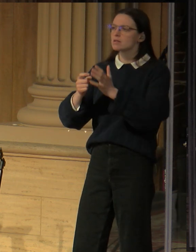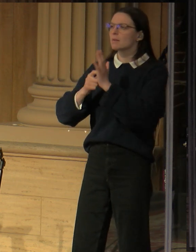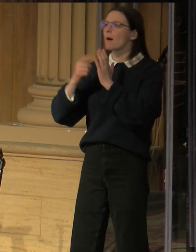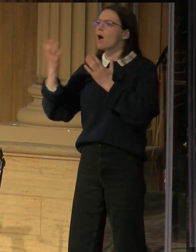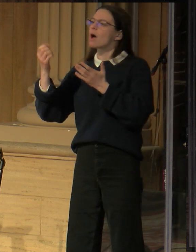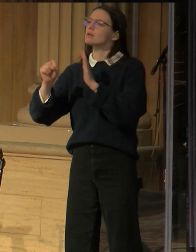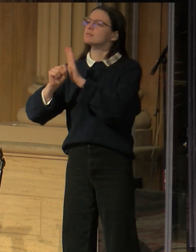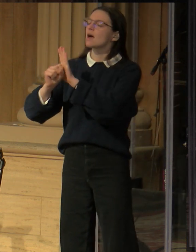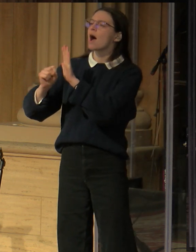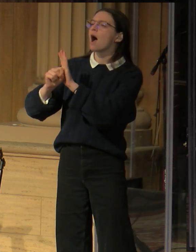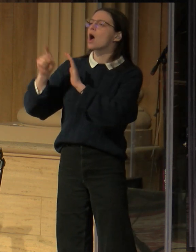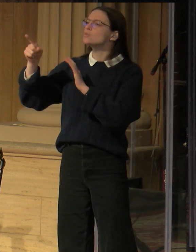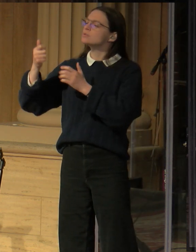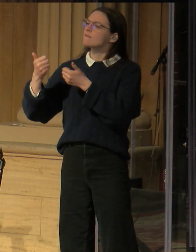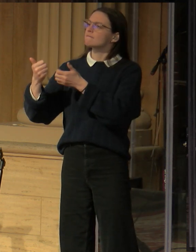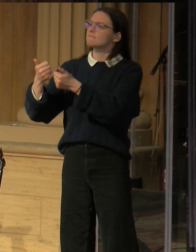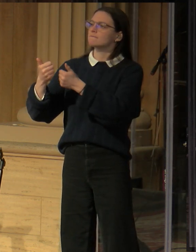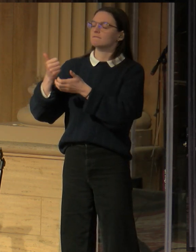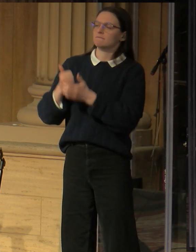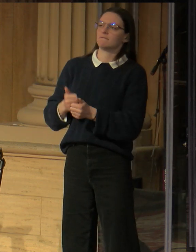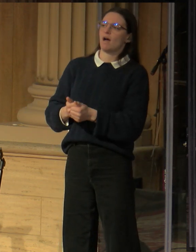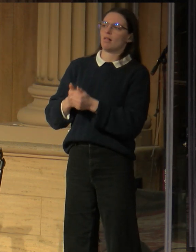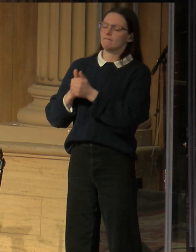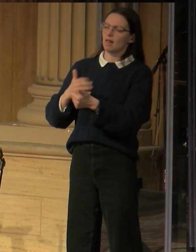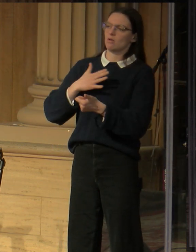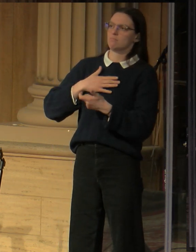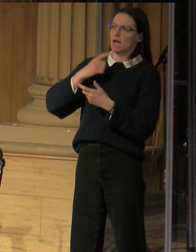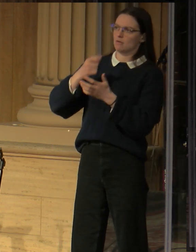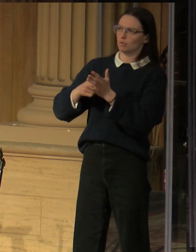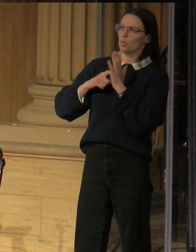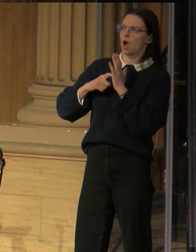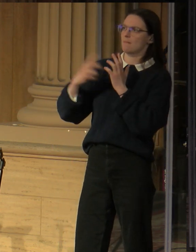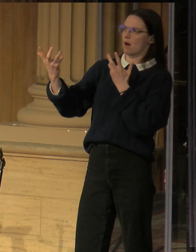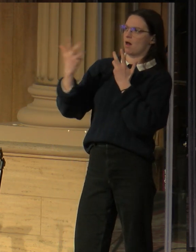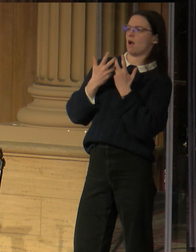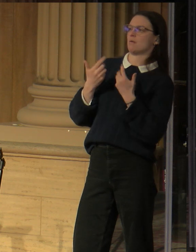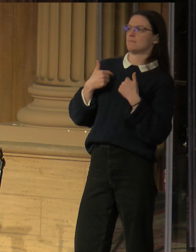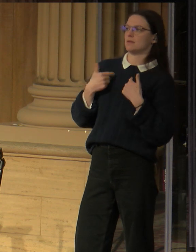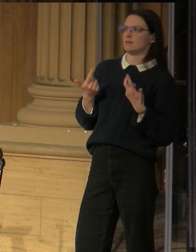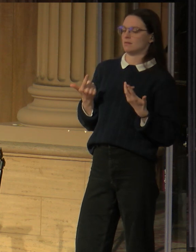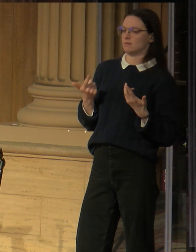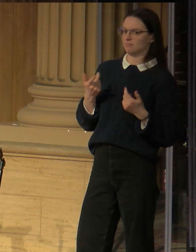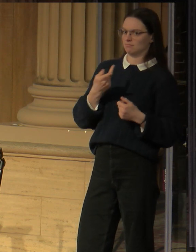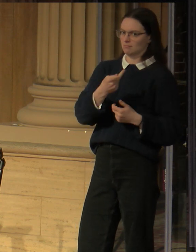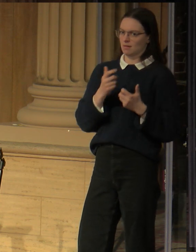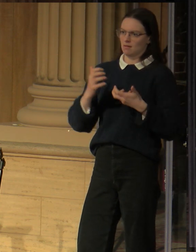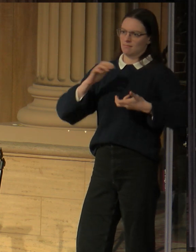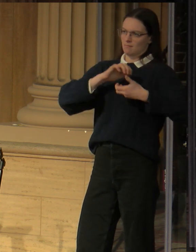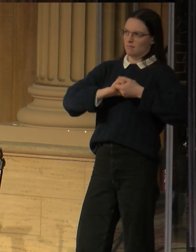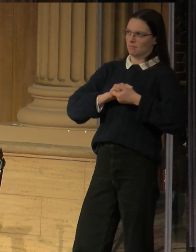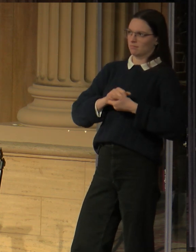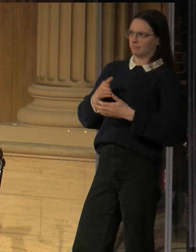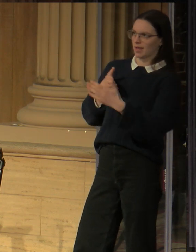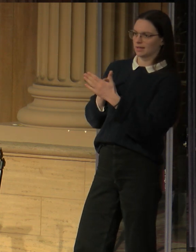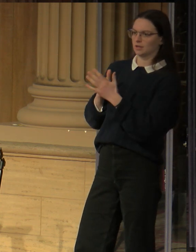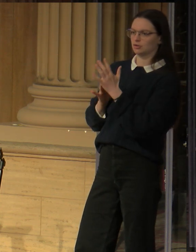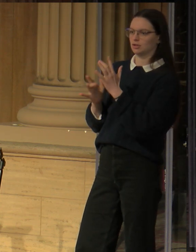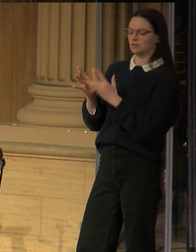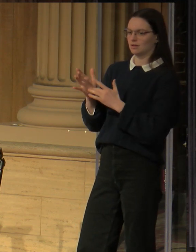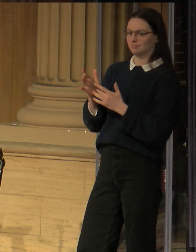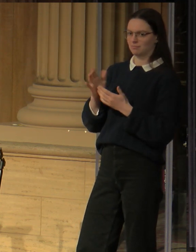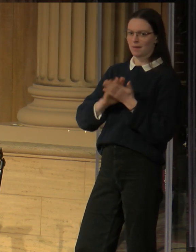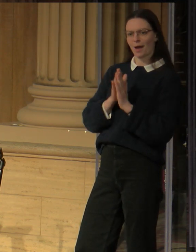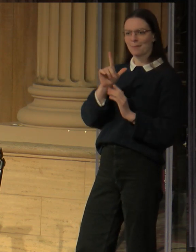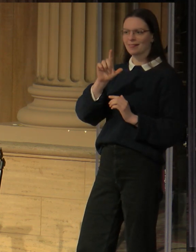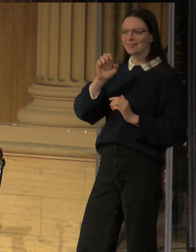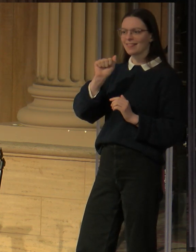him submit to them and their requirements. And together, they're opposed to Jesus. Their leaven,